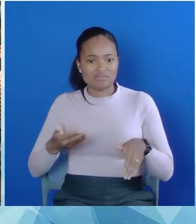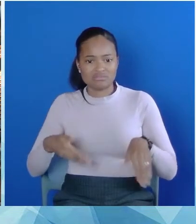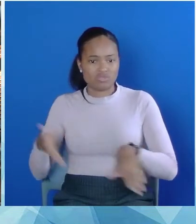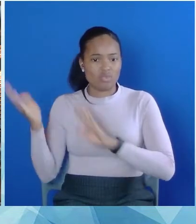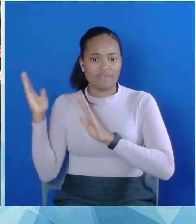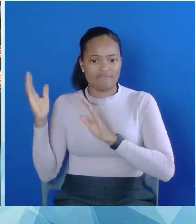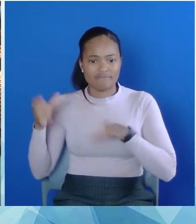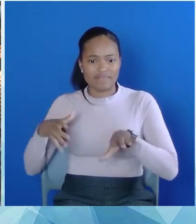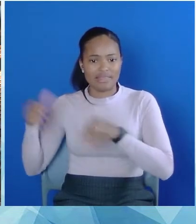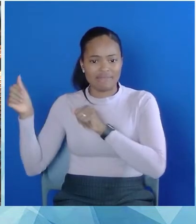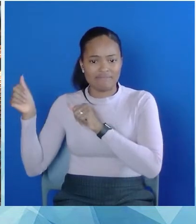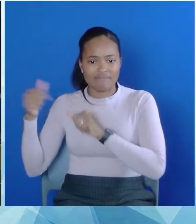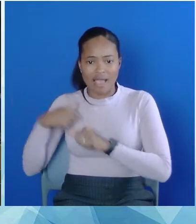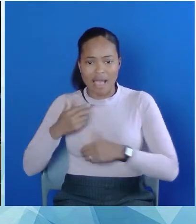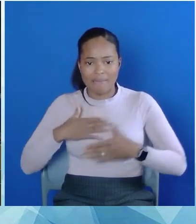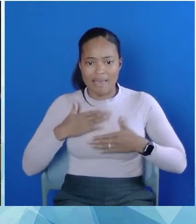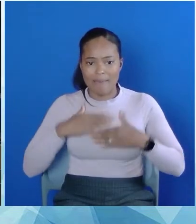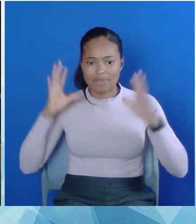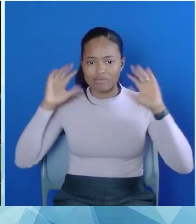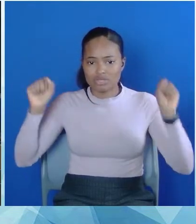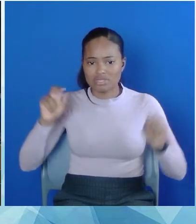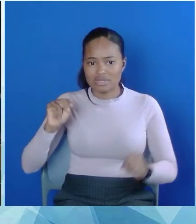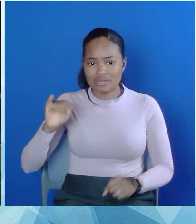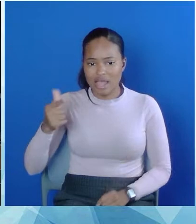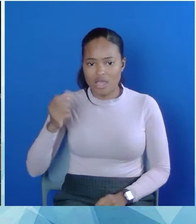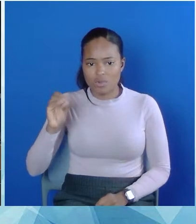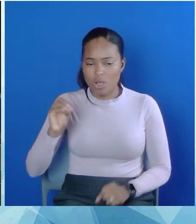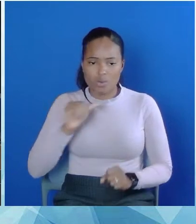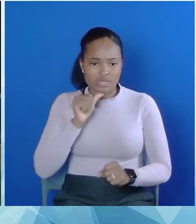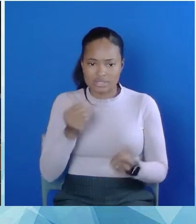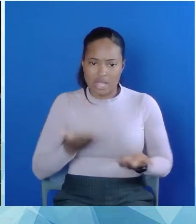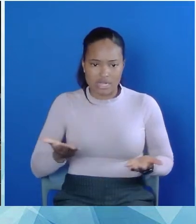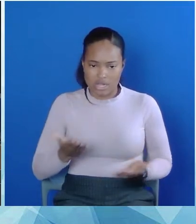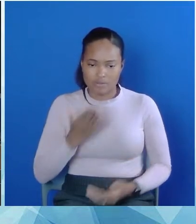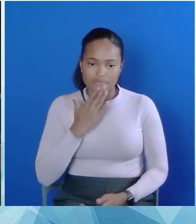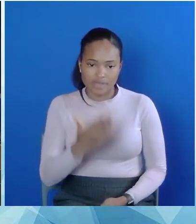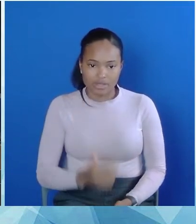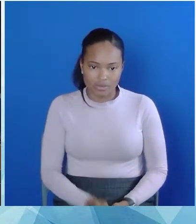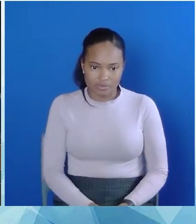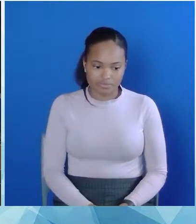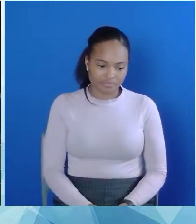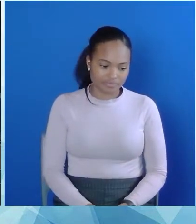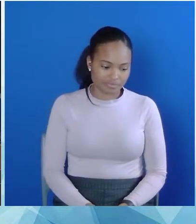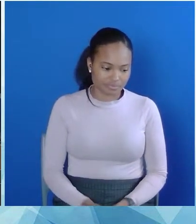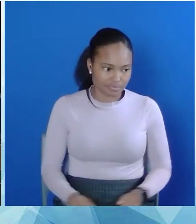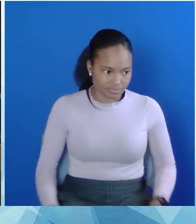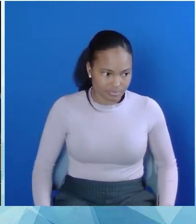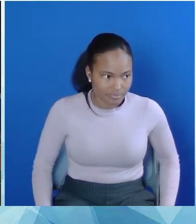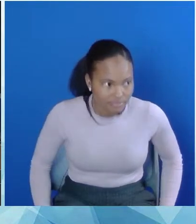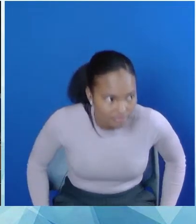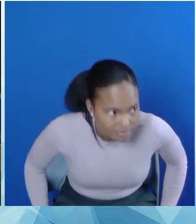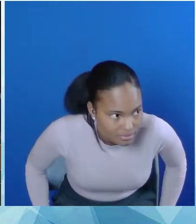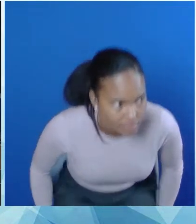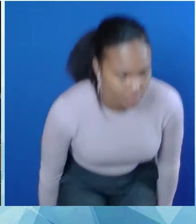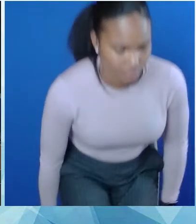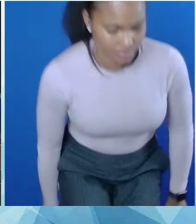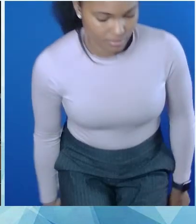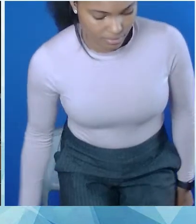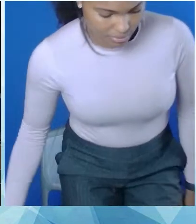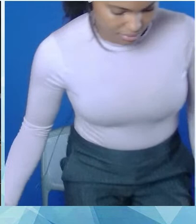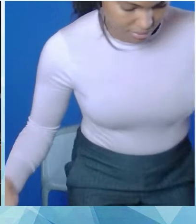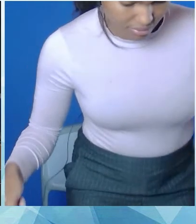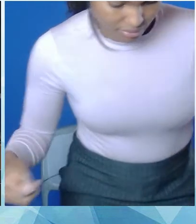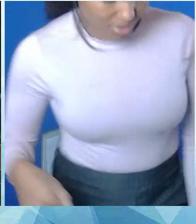And I'm glad that President Negro was no longer here. Thank you. Thank you. It's okay.